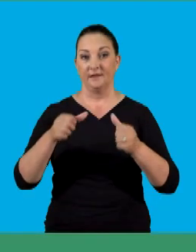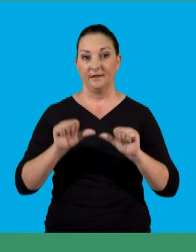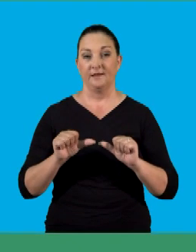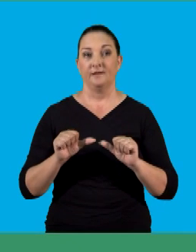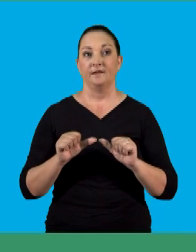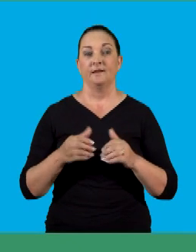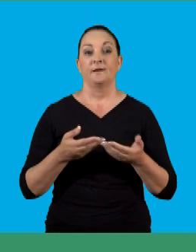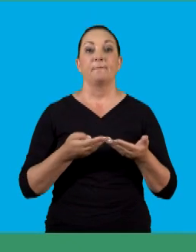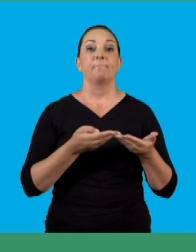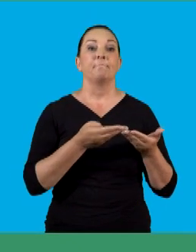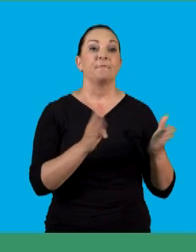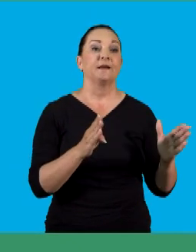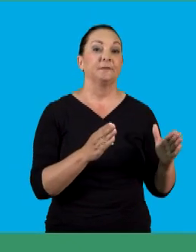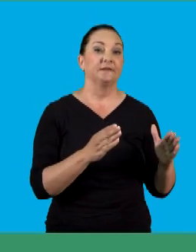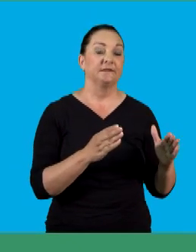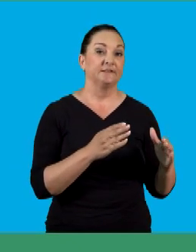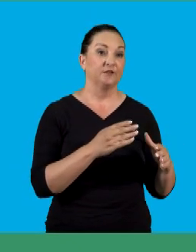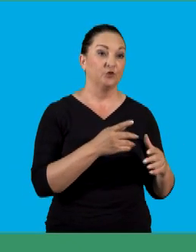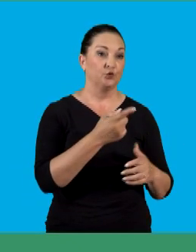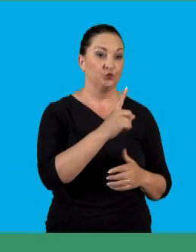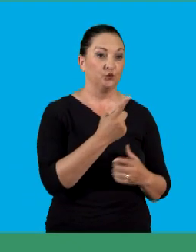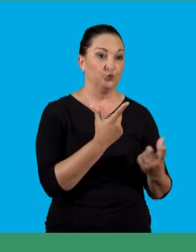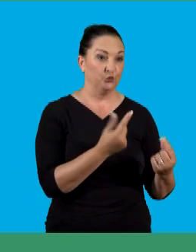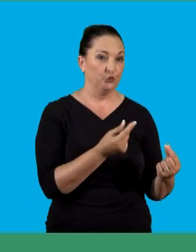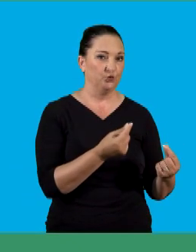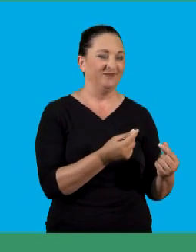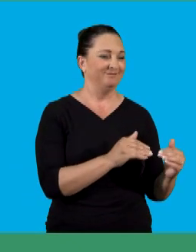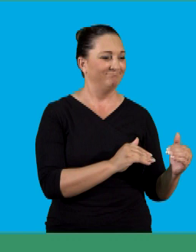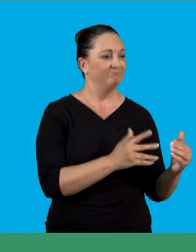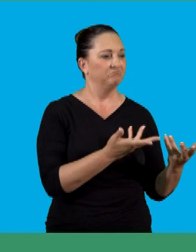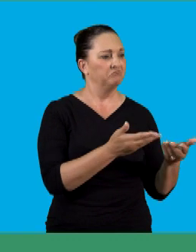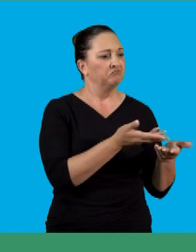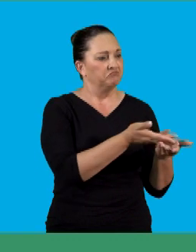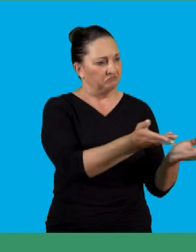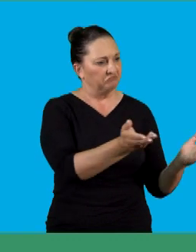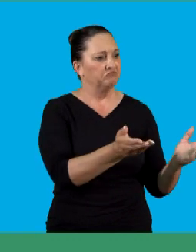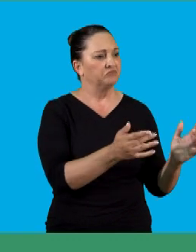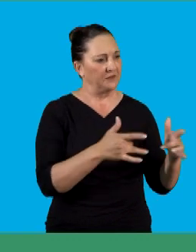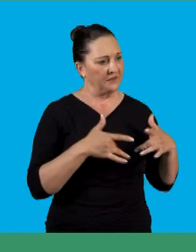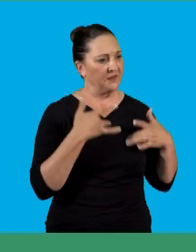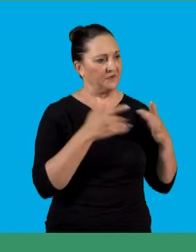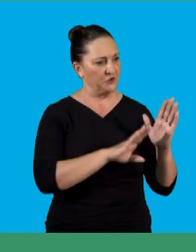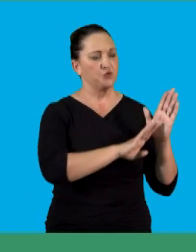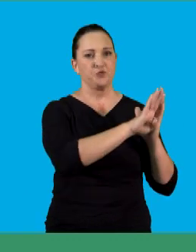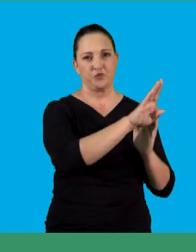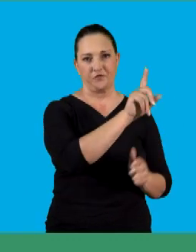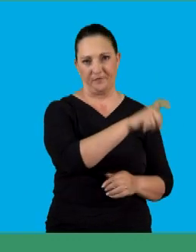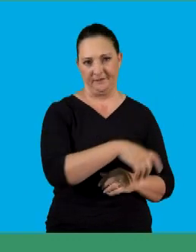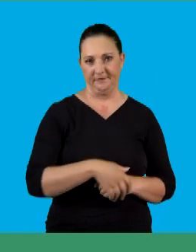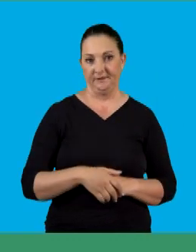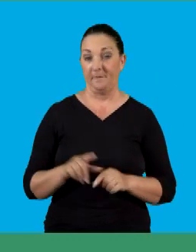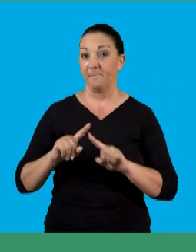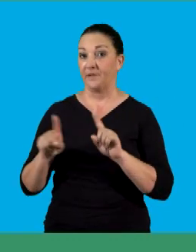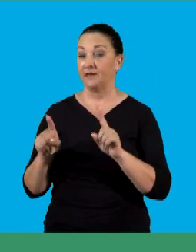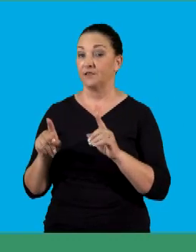Then the public sector, they are tasked with improving the general standard of living of all citizens, while